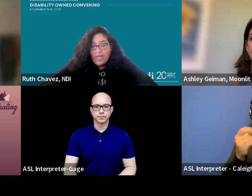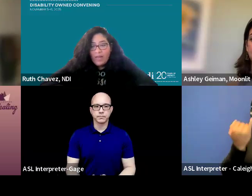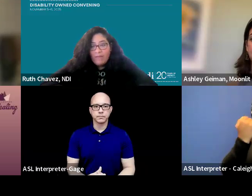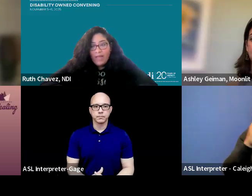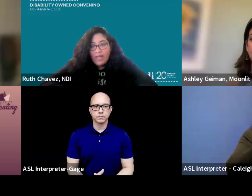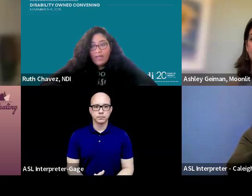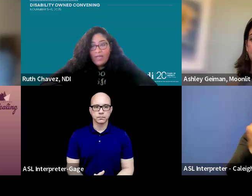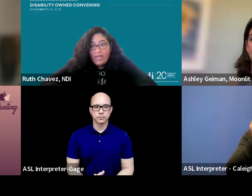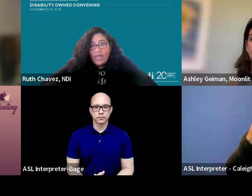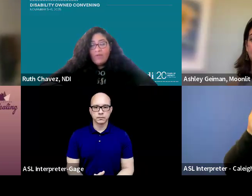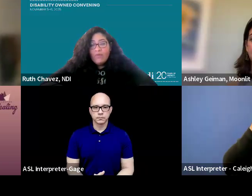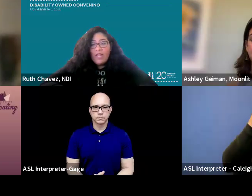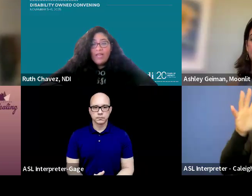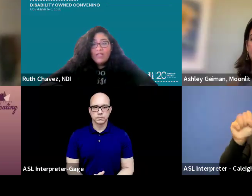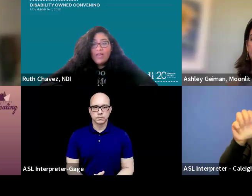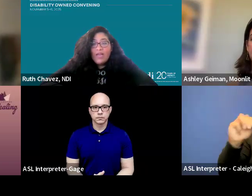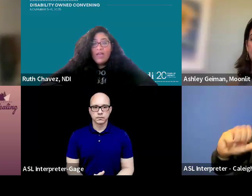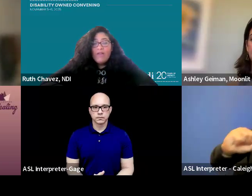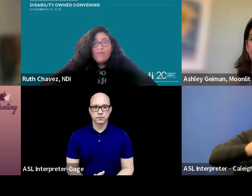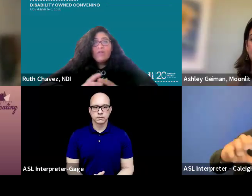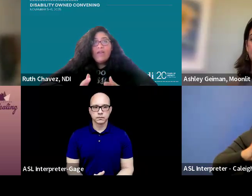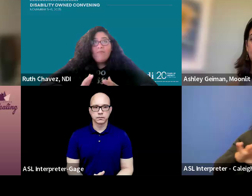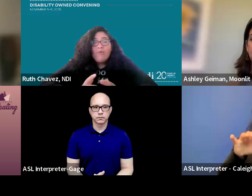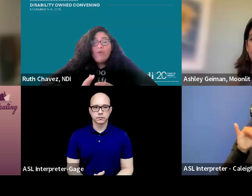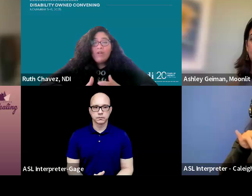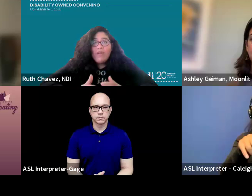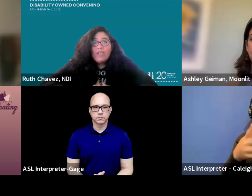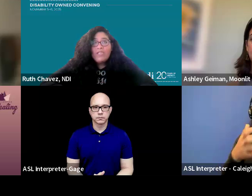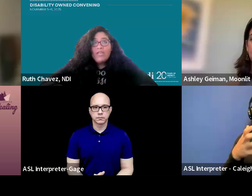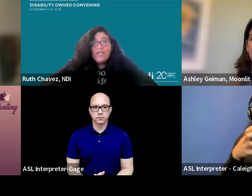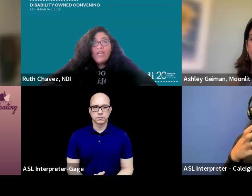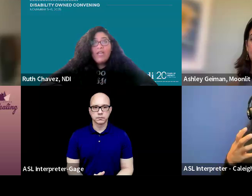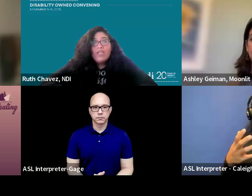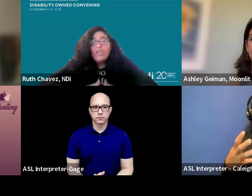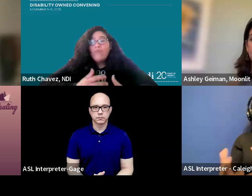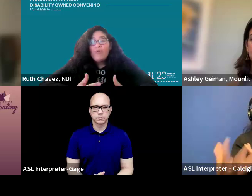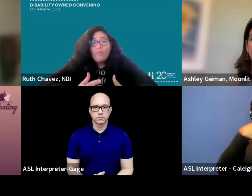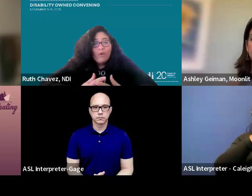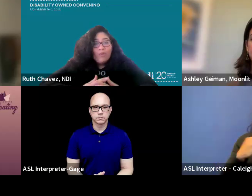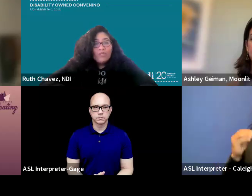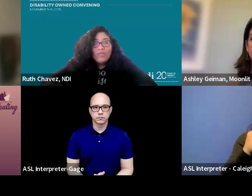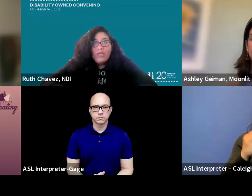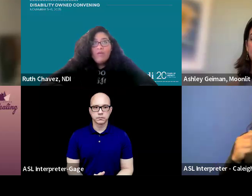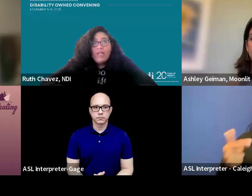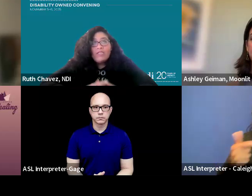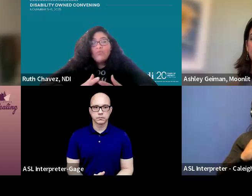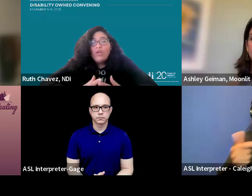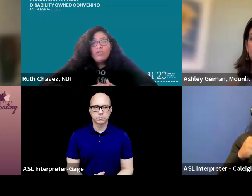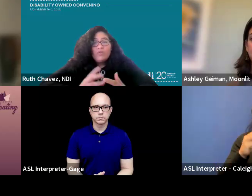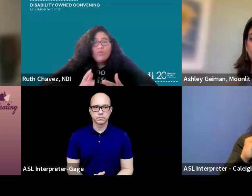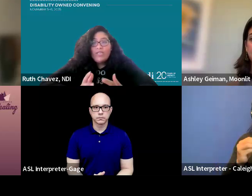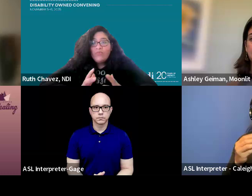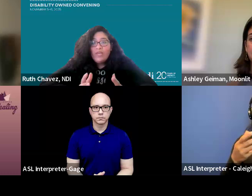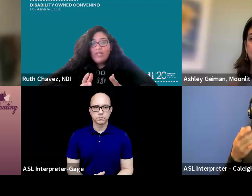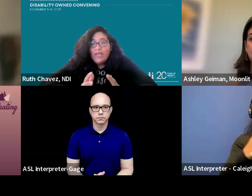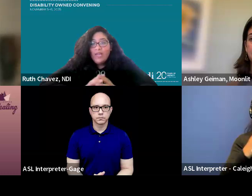social media campaign and you would like to have more interaction and share more posts at least